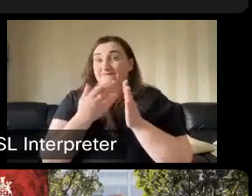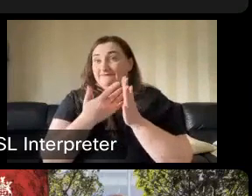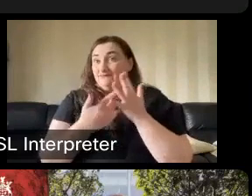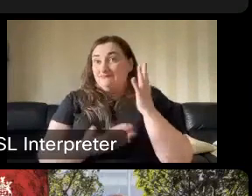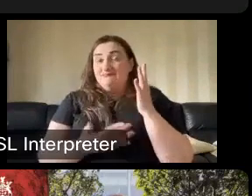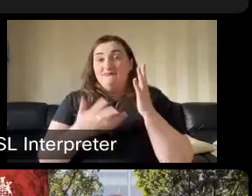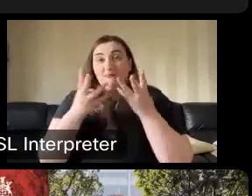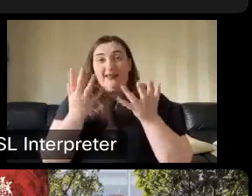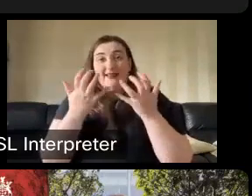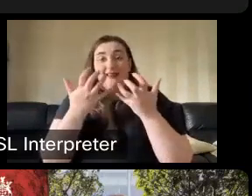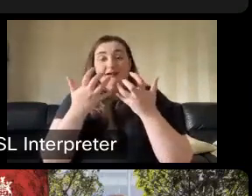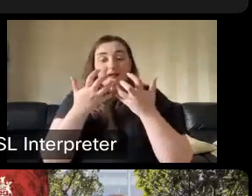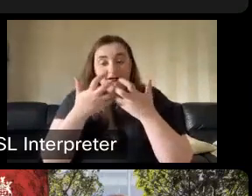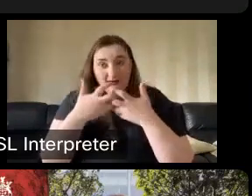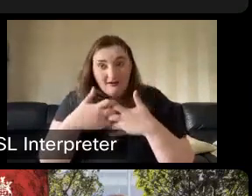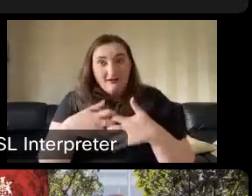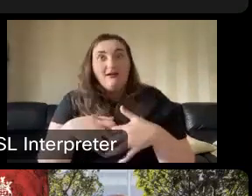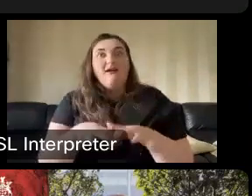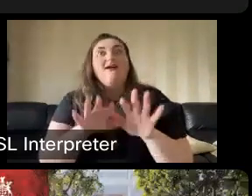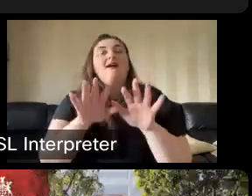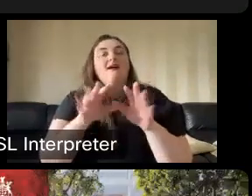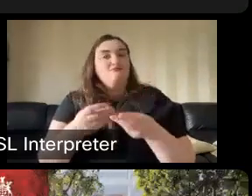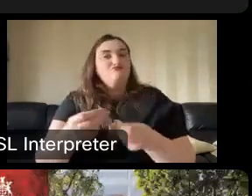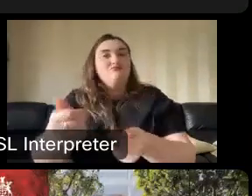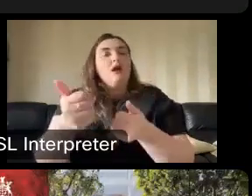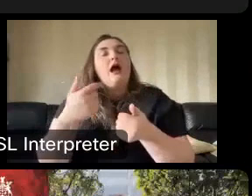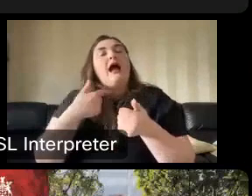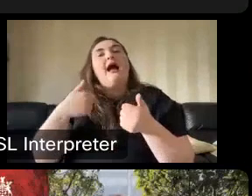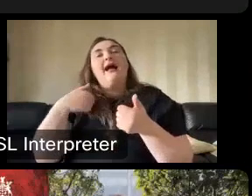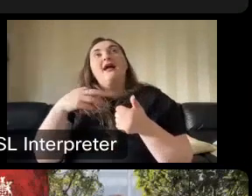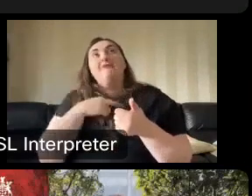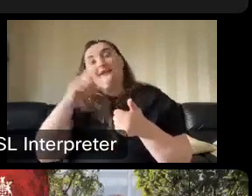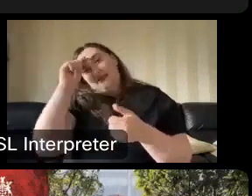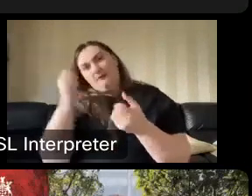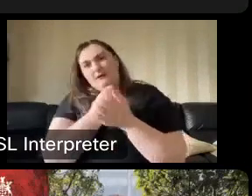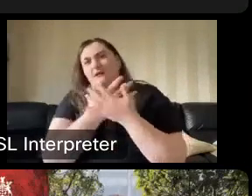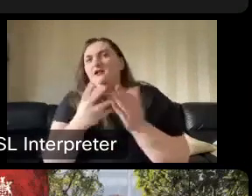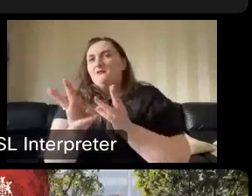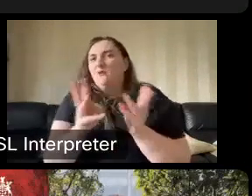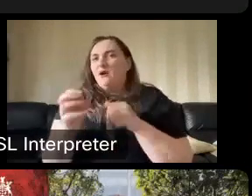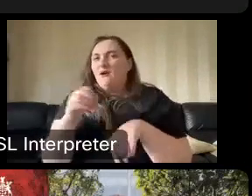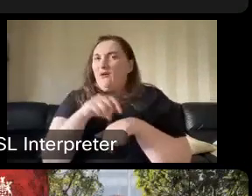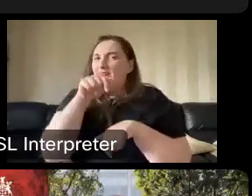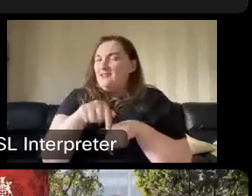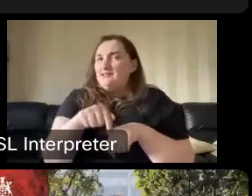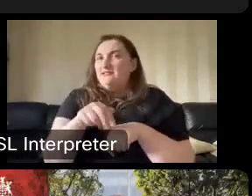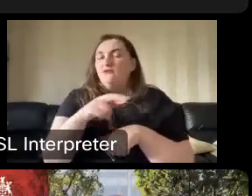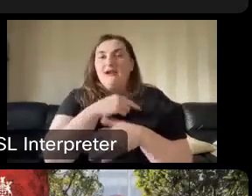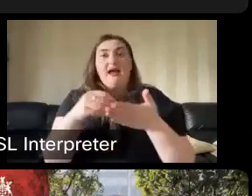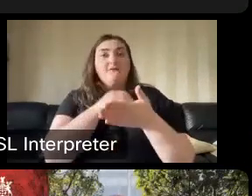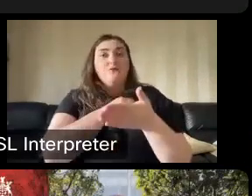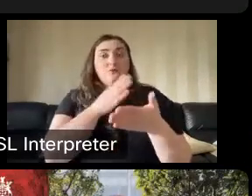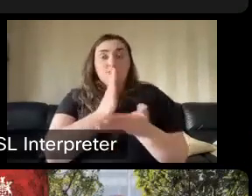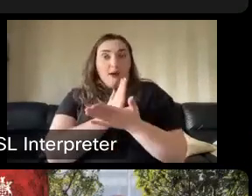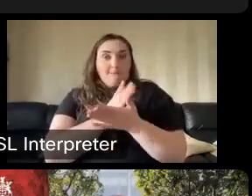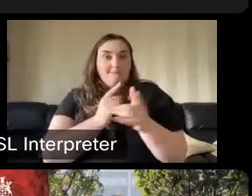into place. Do you know what I mean? Like I really think we've got a lot of work to do with this. We really have to stop blaming